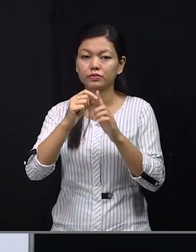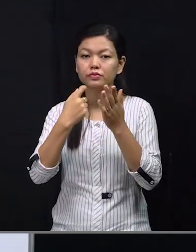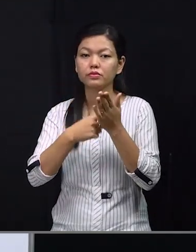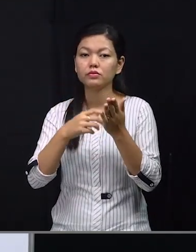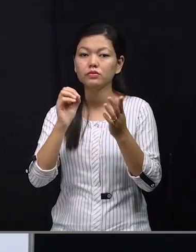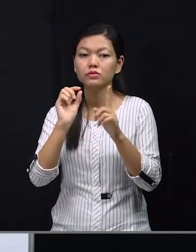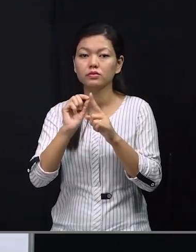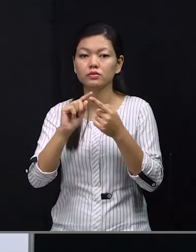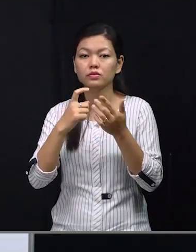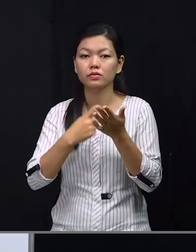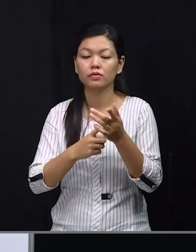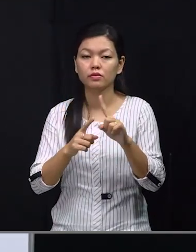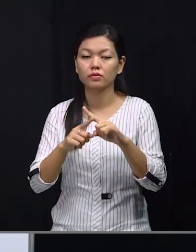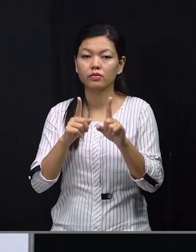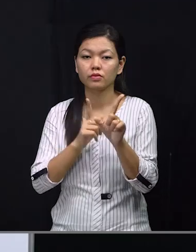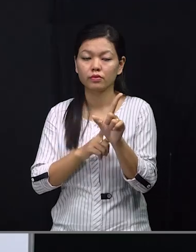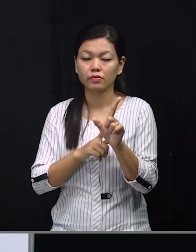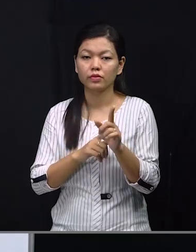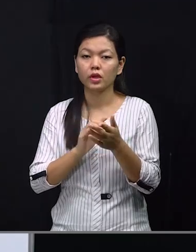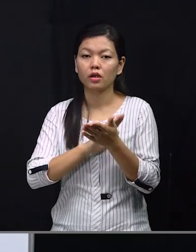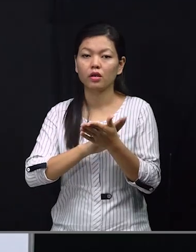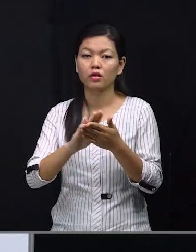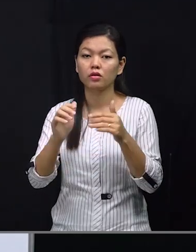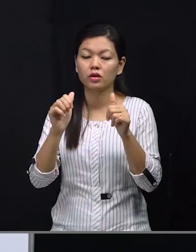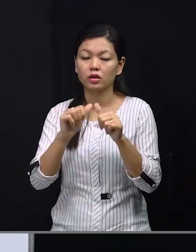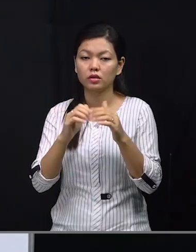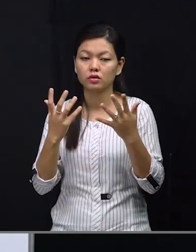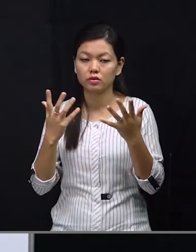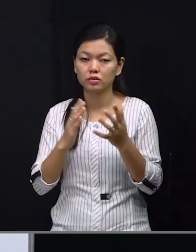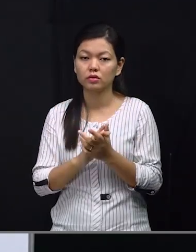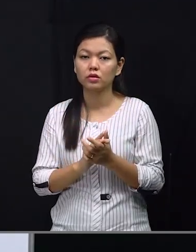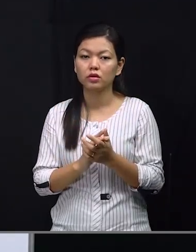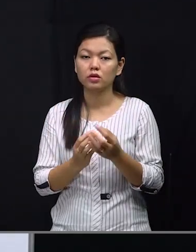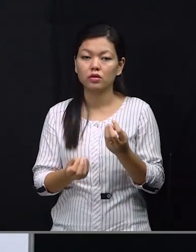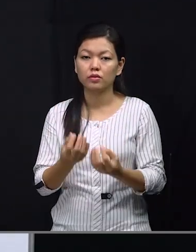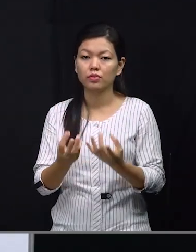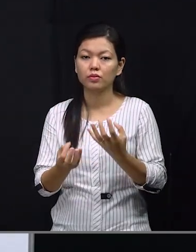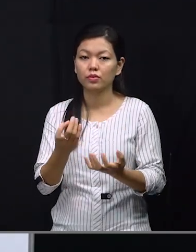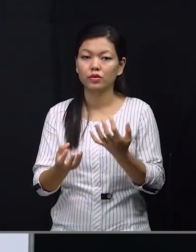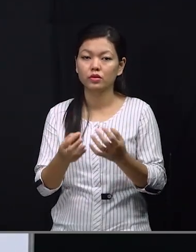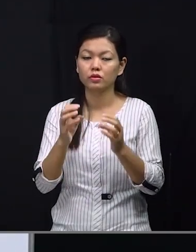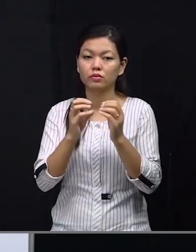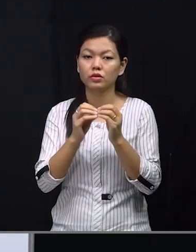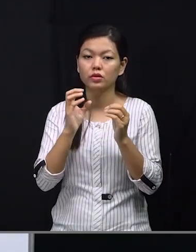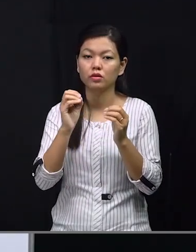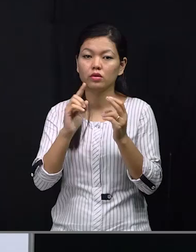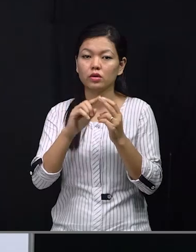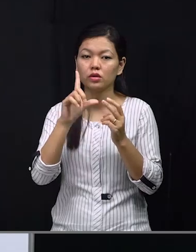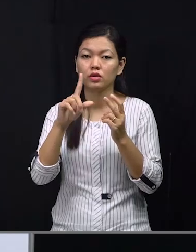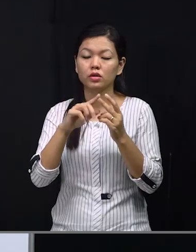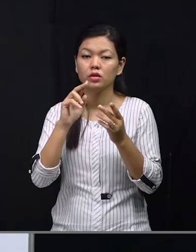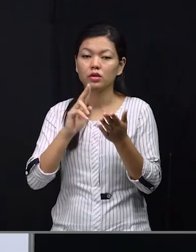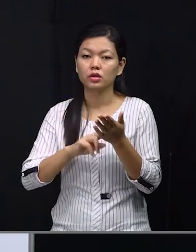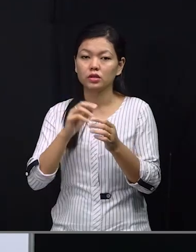haloalkanes, is that the boiling points of the haloalkanes are higher than